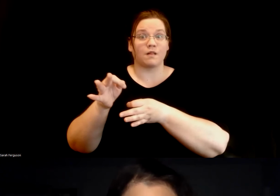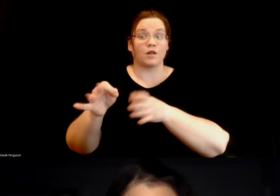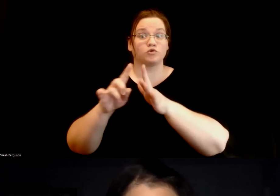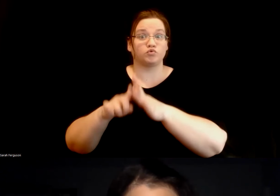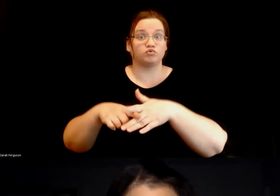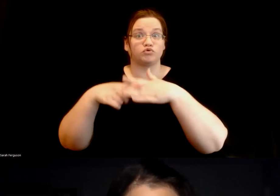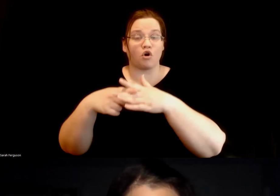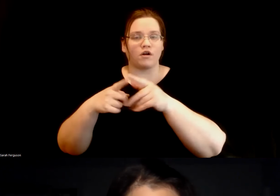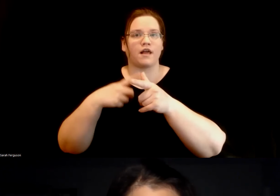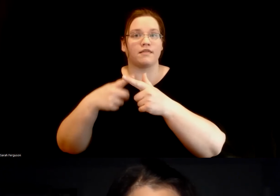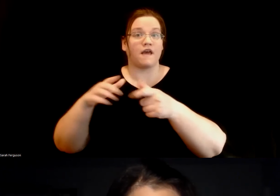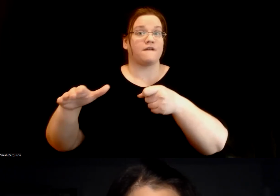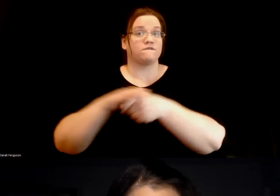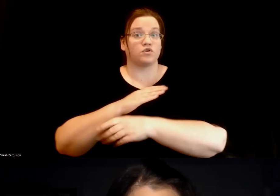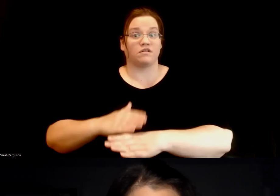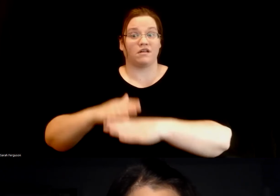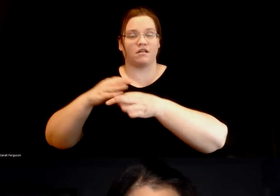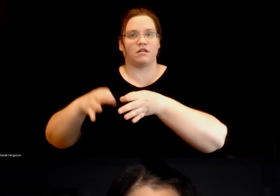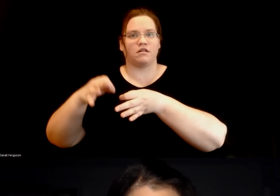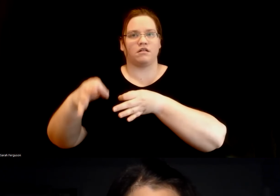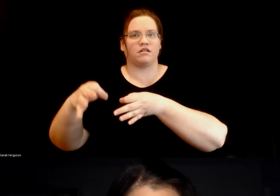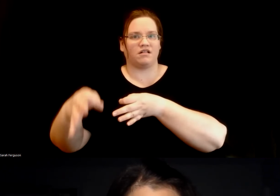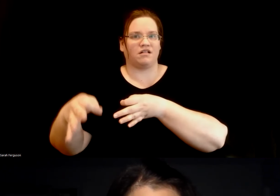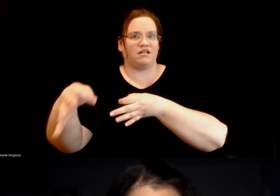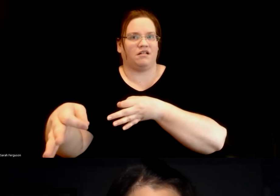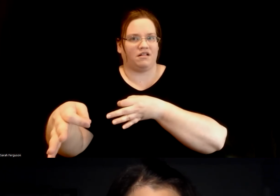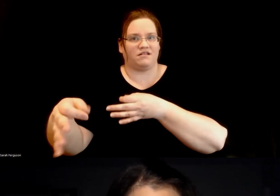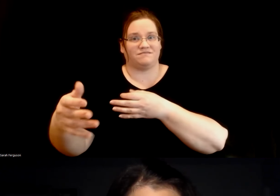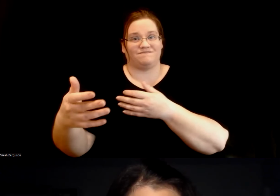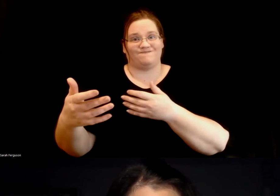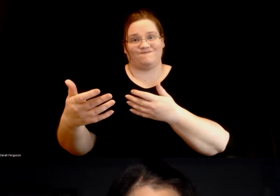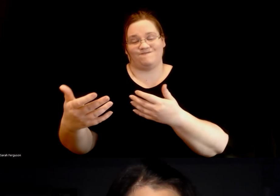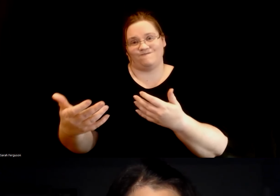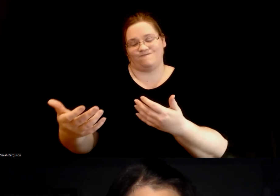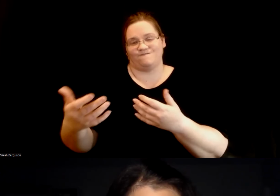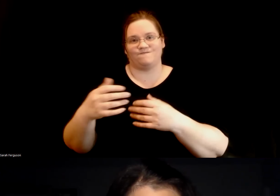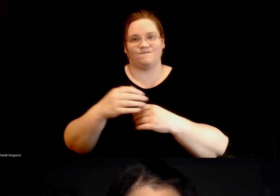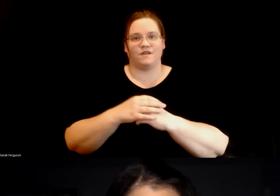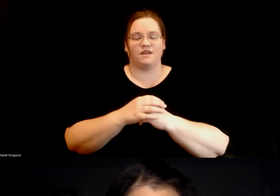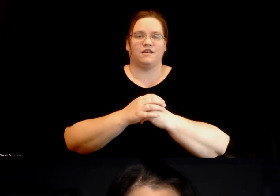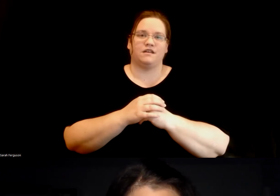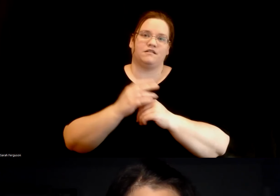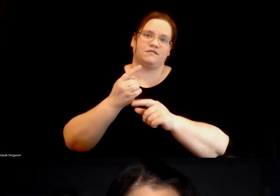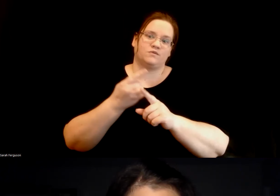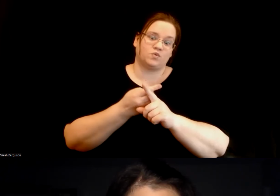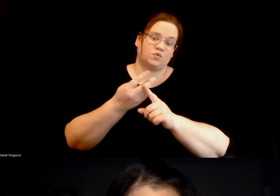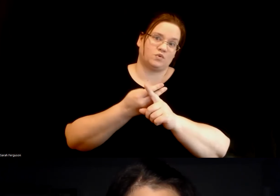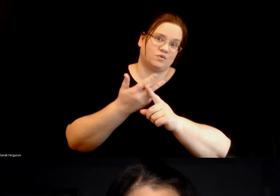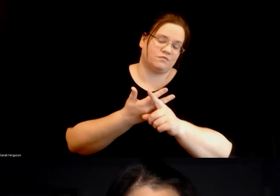vaccine too much into the fall, then you're looking at a couple of months before you're considered fully vaccinated and could